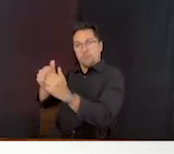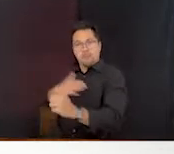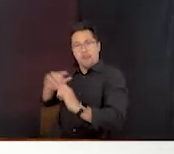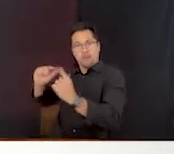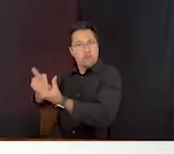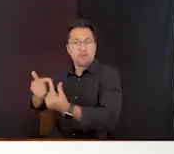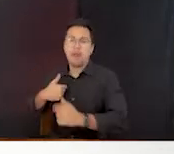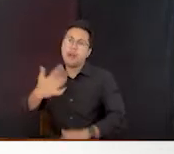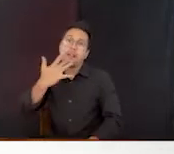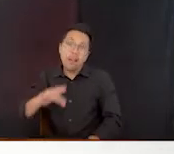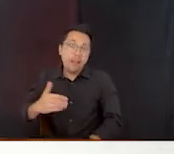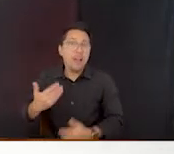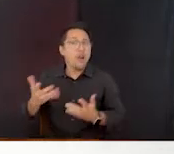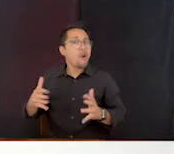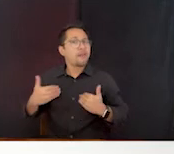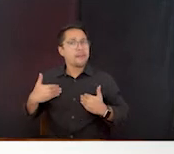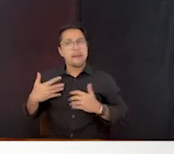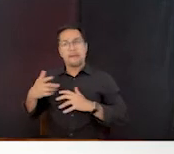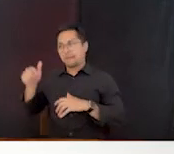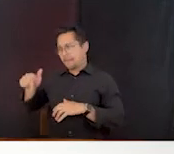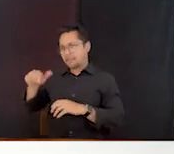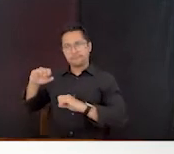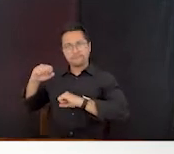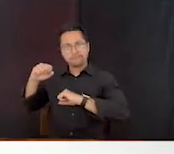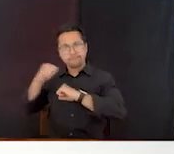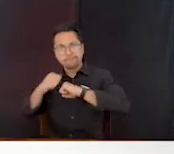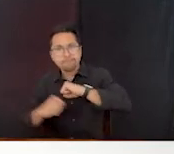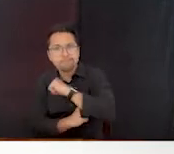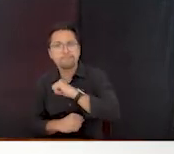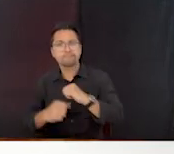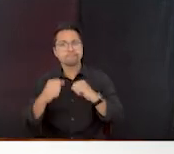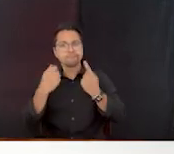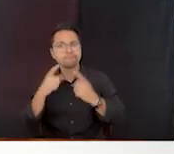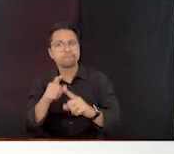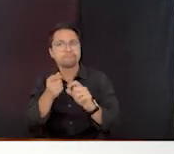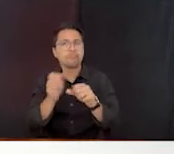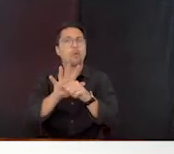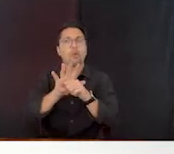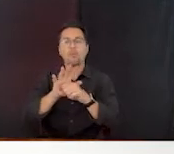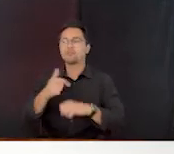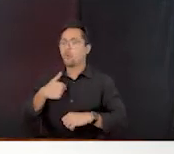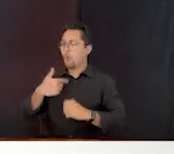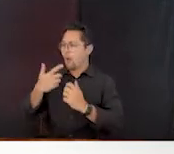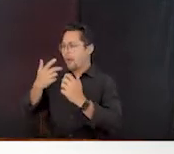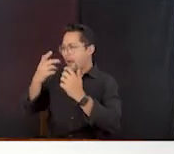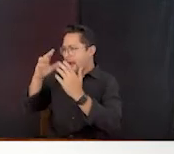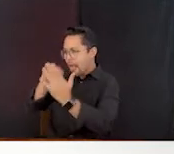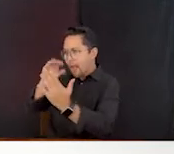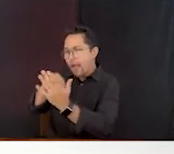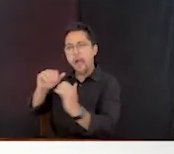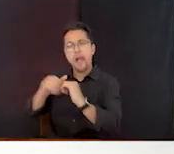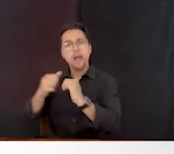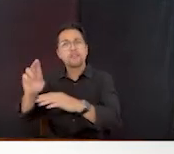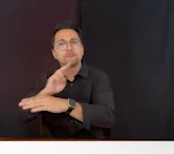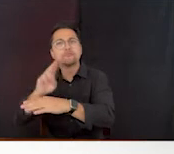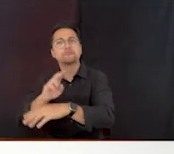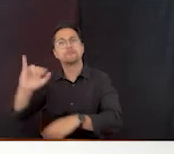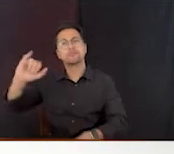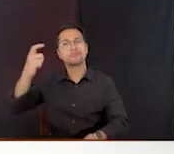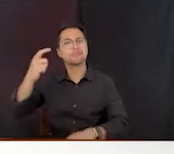this foundation in the beginning of COVID, so I was able to learn how to use social media tools like